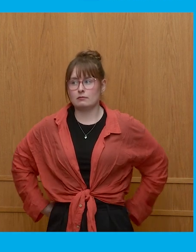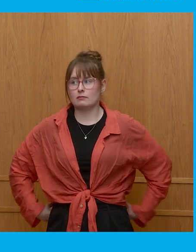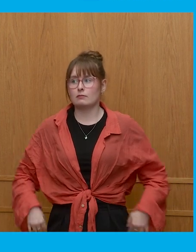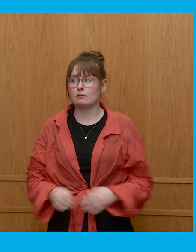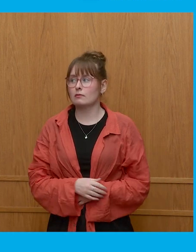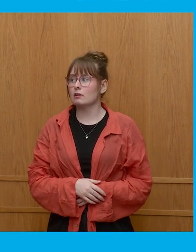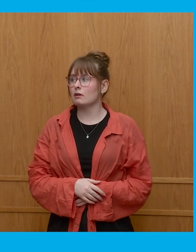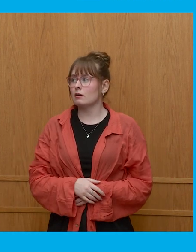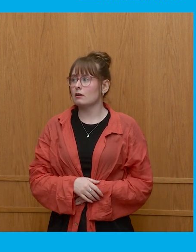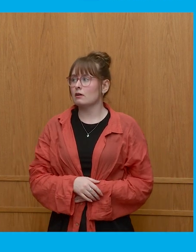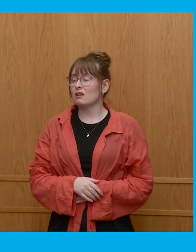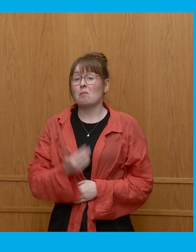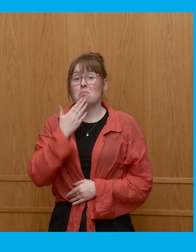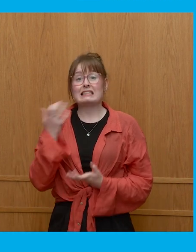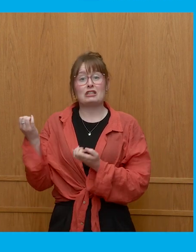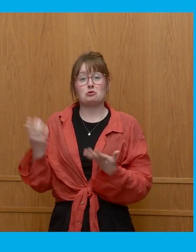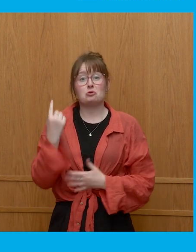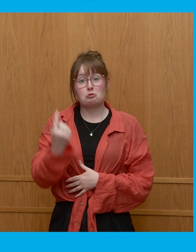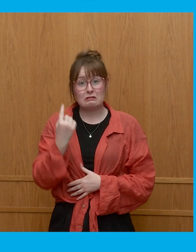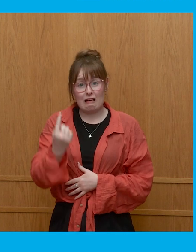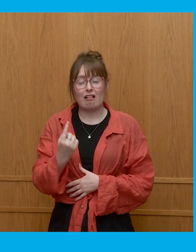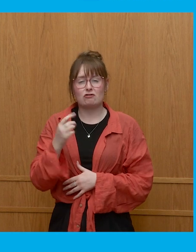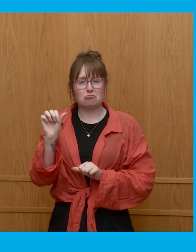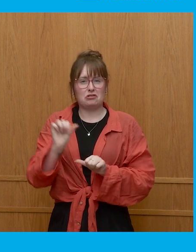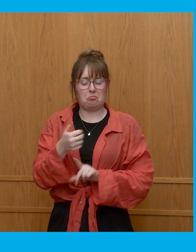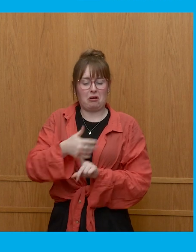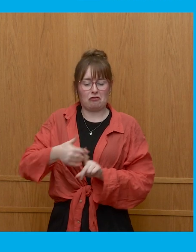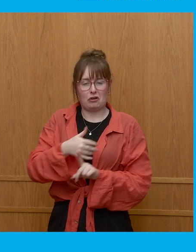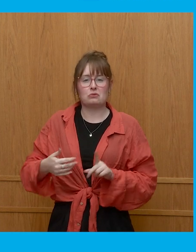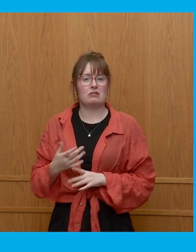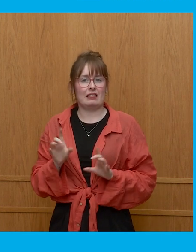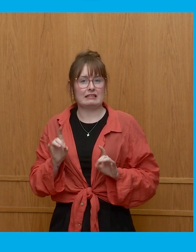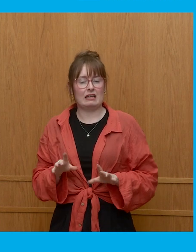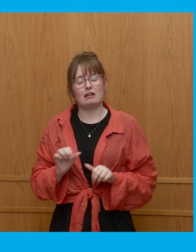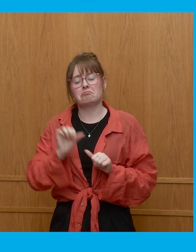If you could just... A little introduction, your brief, your background, just...